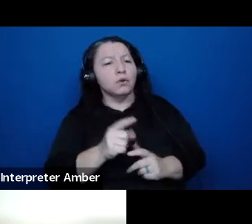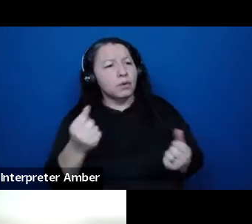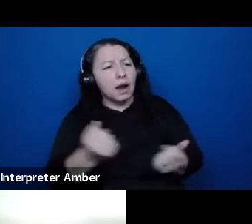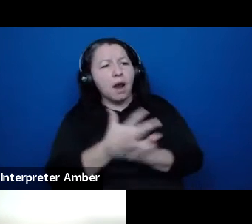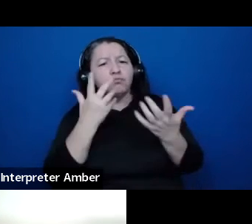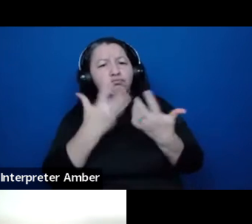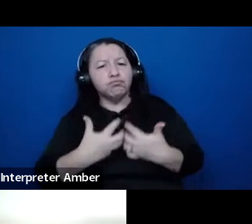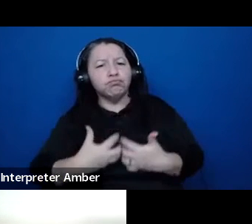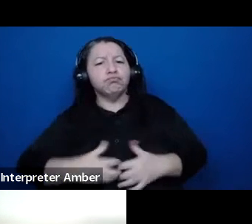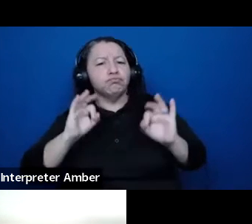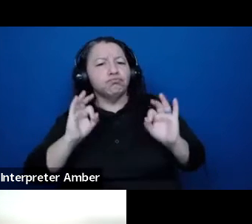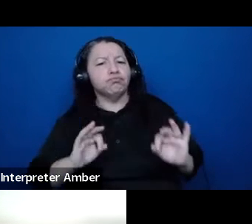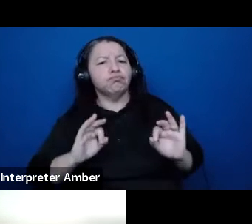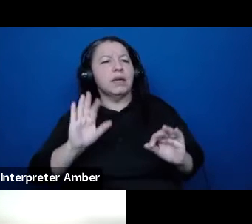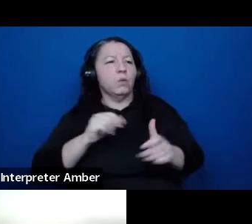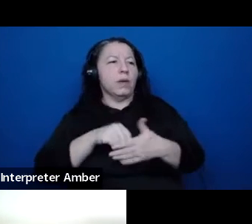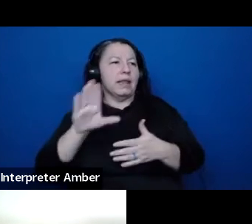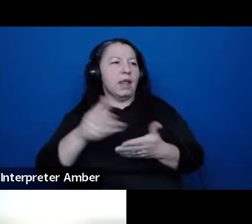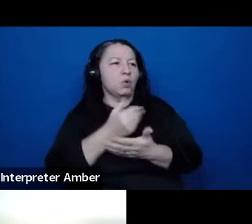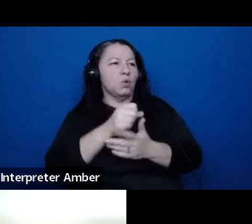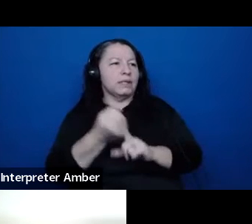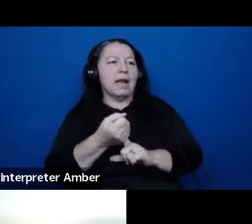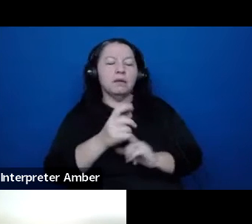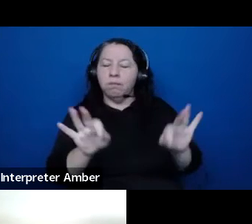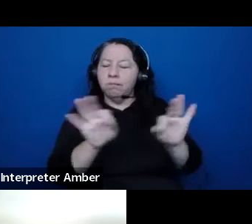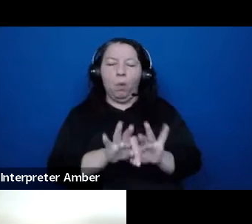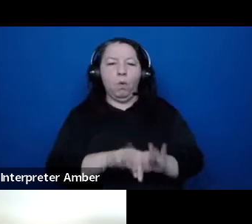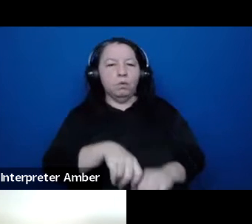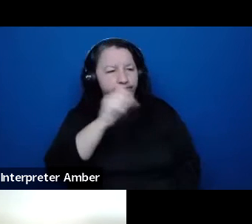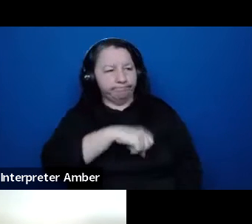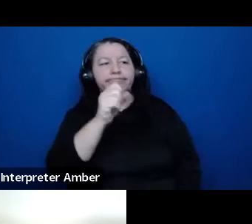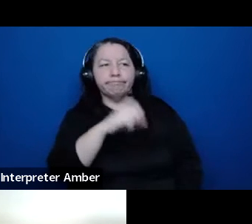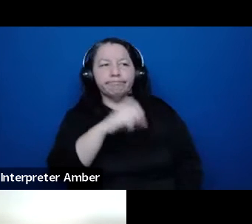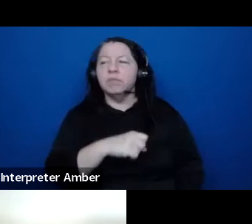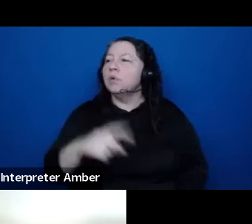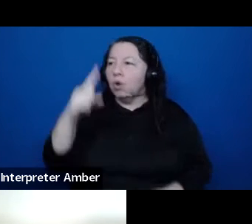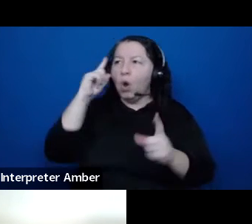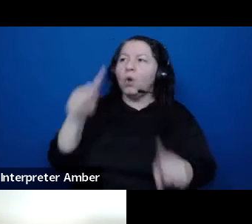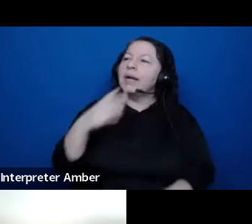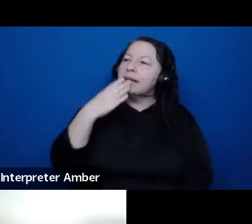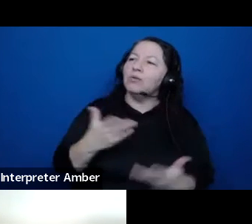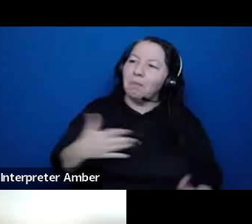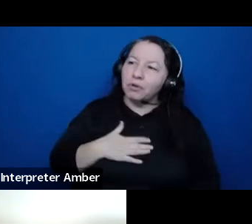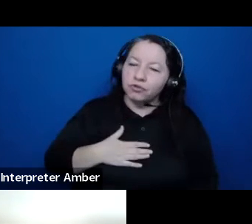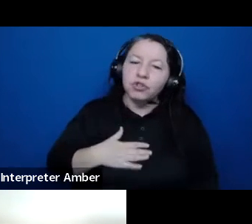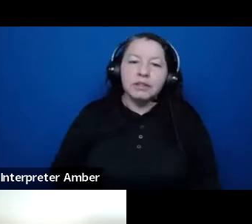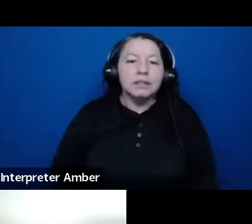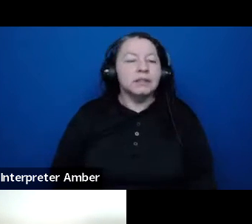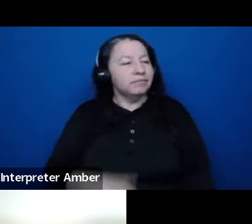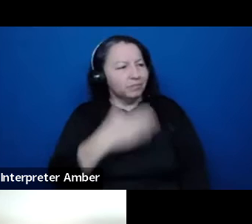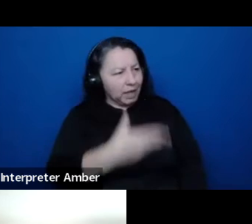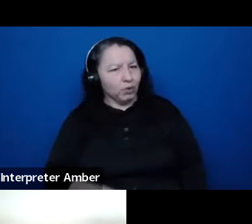in their new setting as well, is going to be critically important. Yeah, I agree. Thank you so much. Thank you.